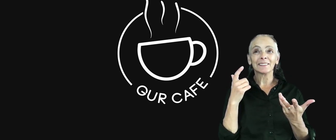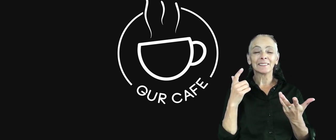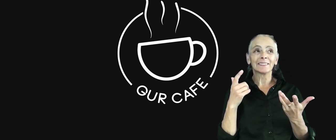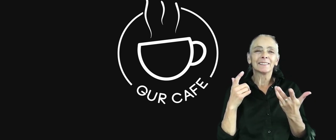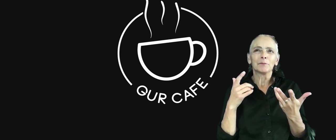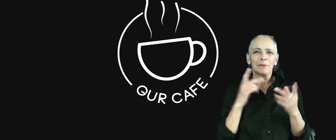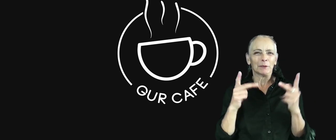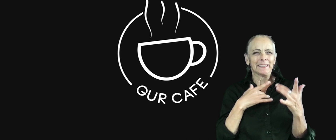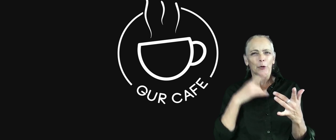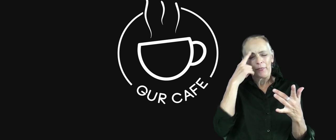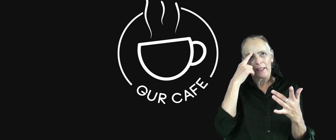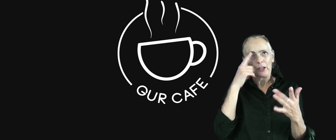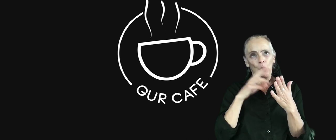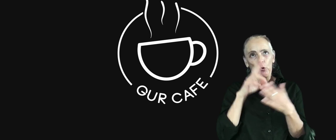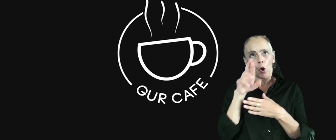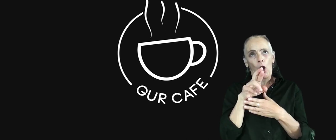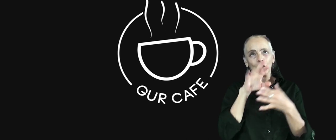and testing is